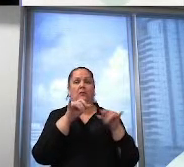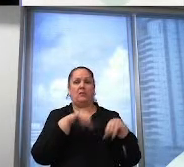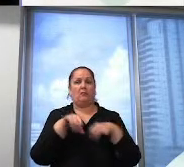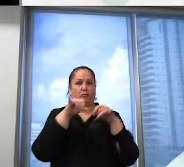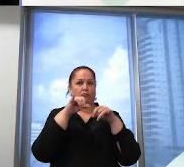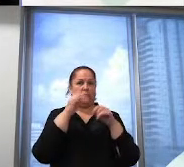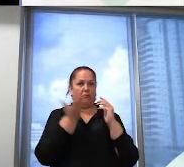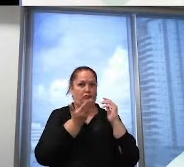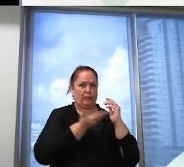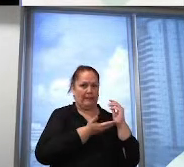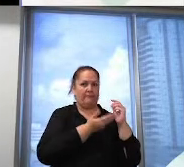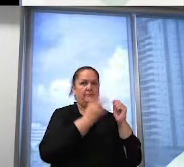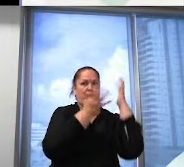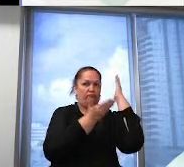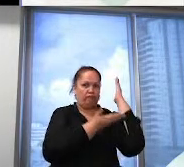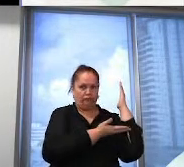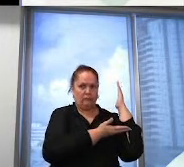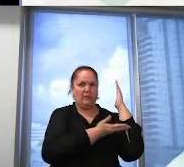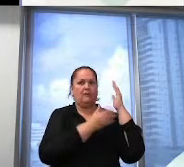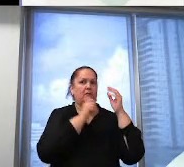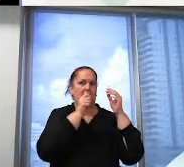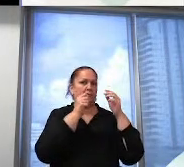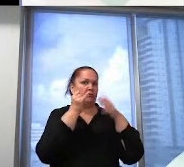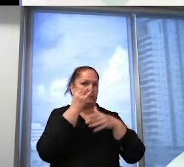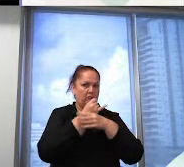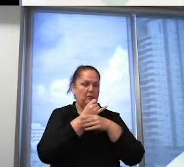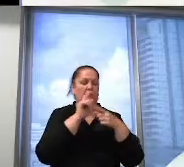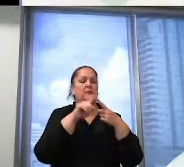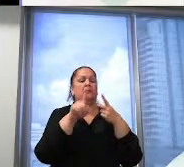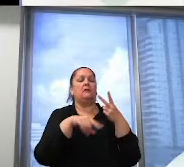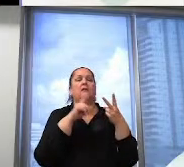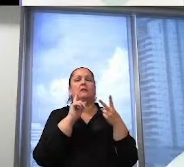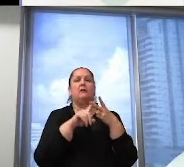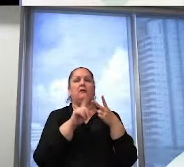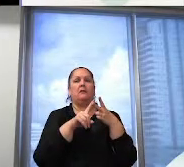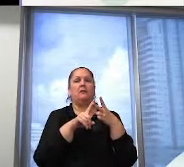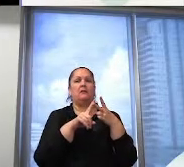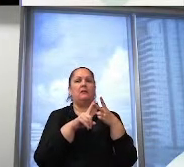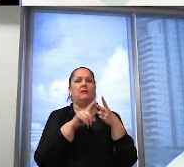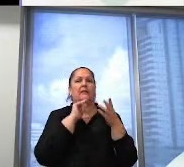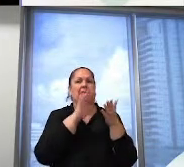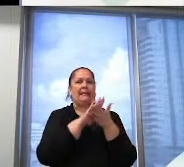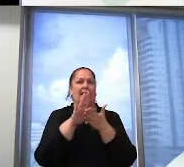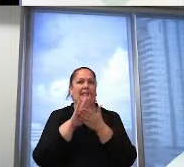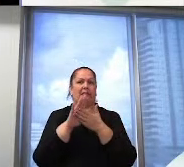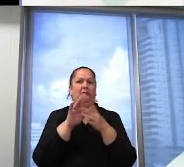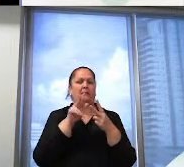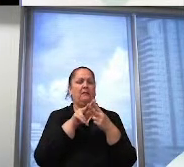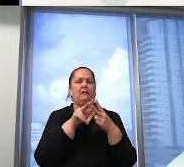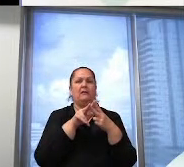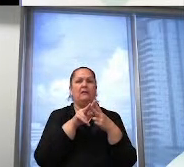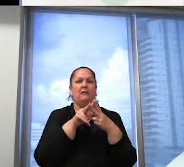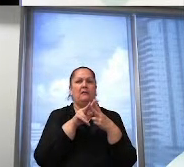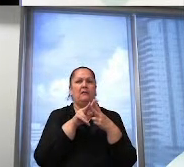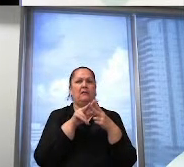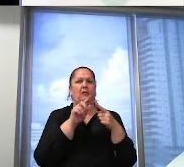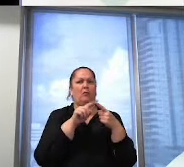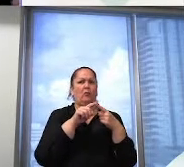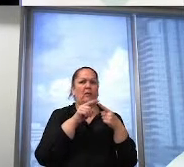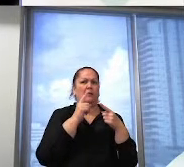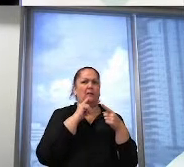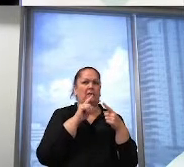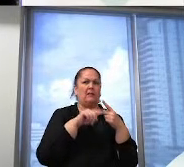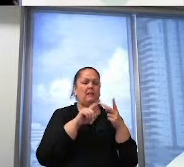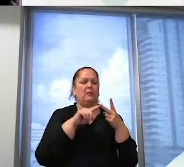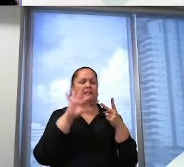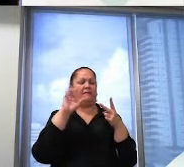One is the routine trimming to reduce interruptions, and the other is the capital clearing, and one is O&M that's from rates, and the